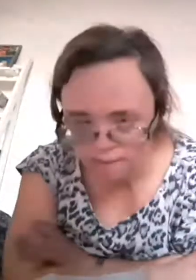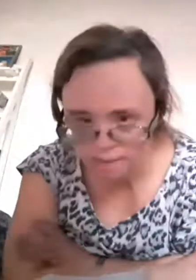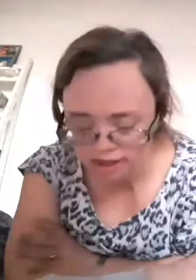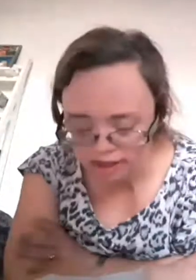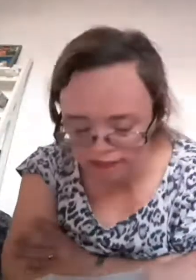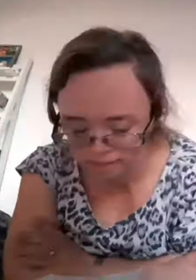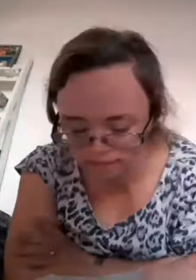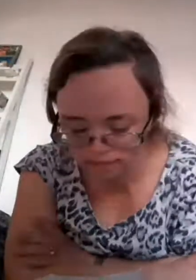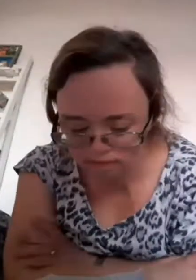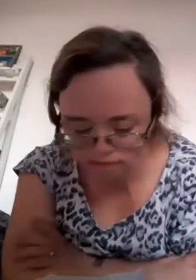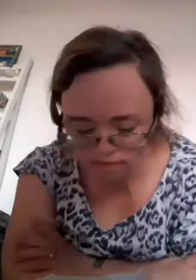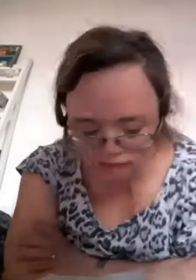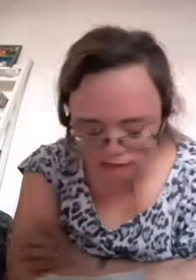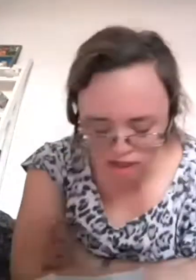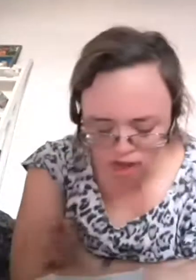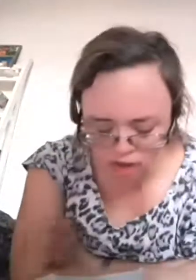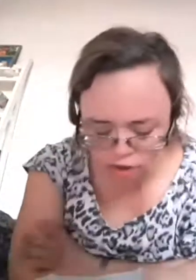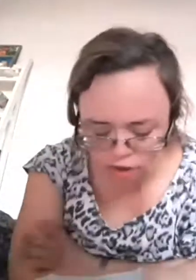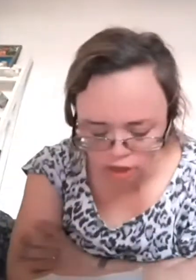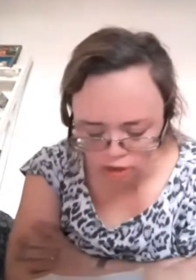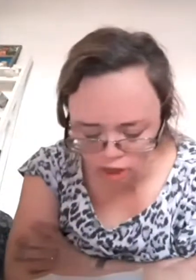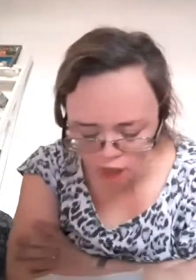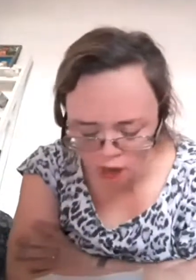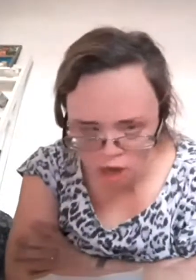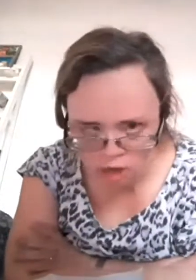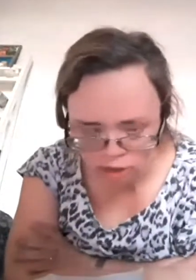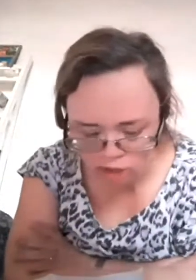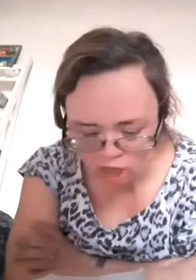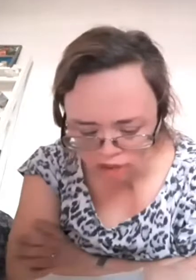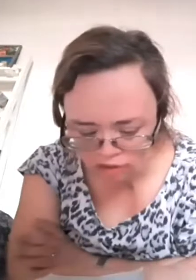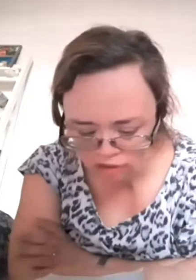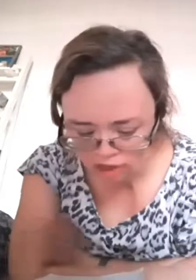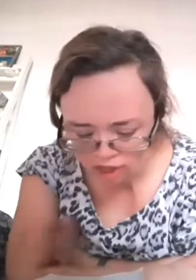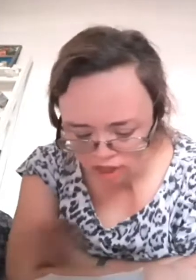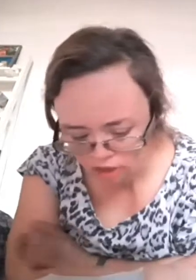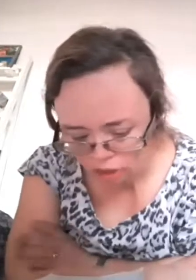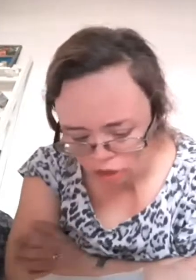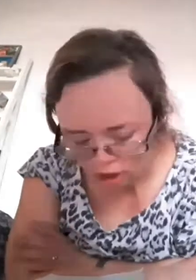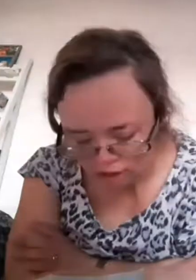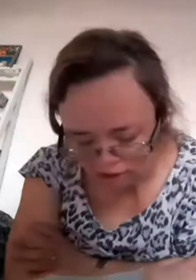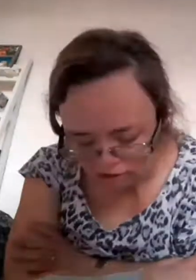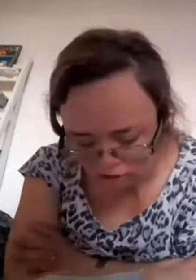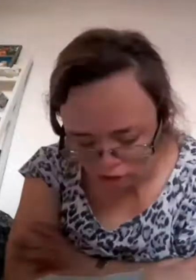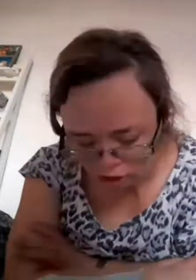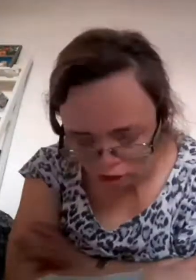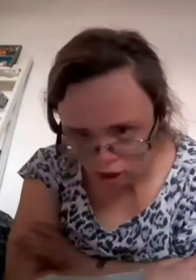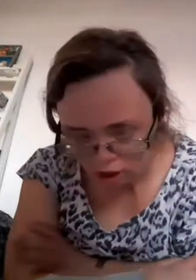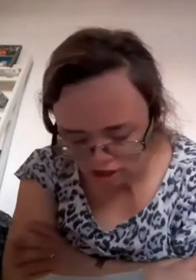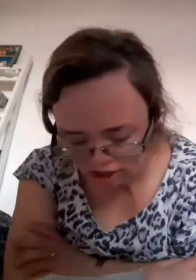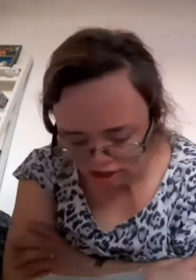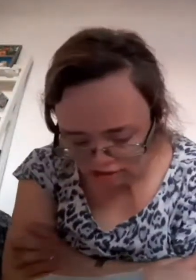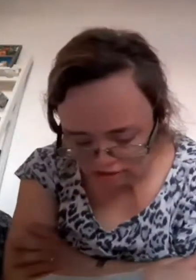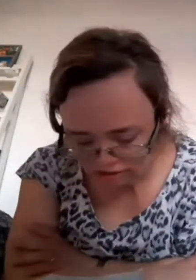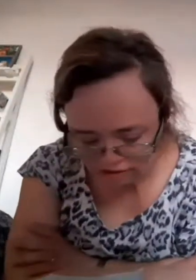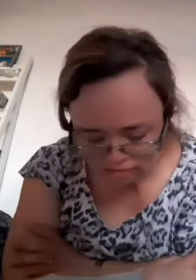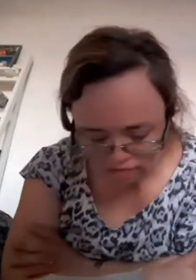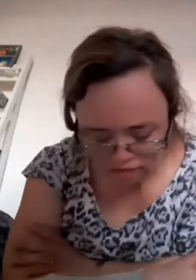Together we can make it. The sun is shining